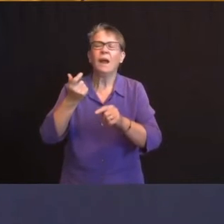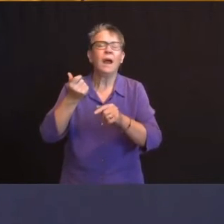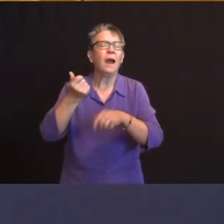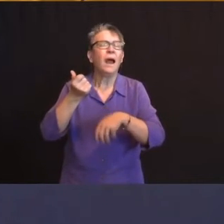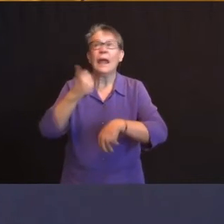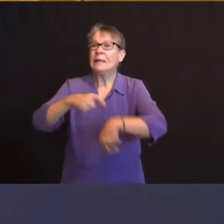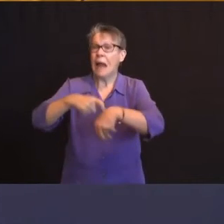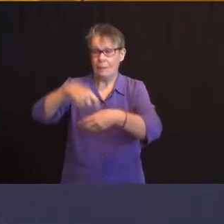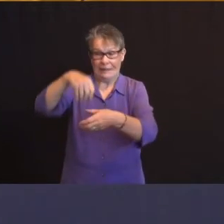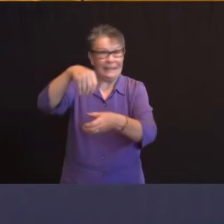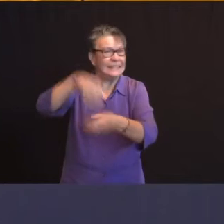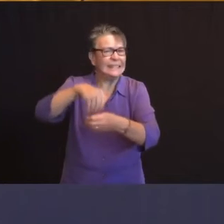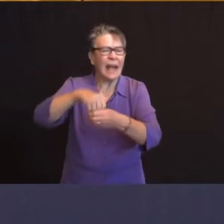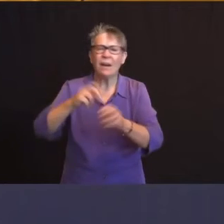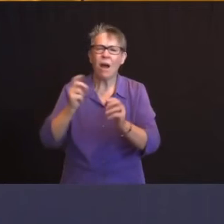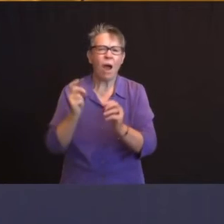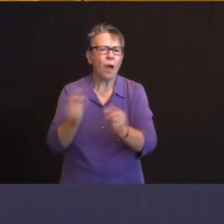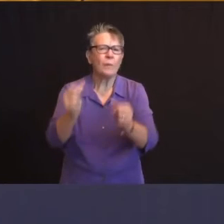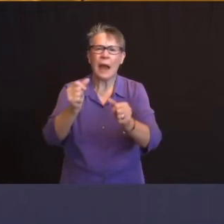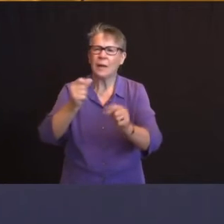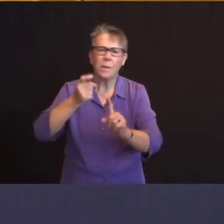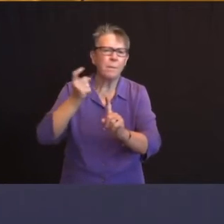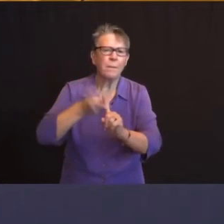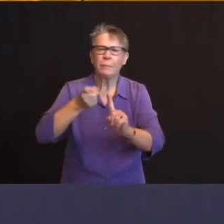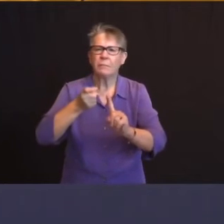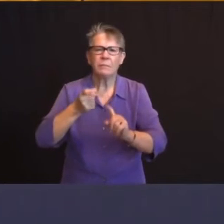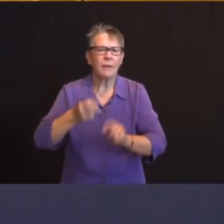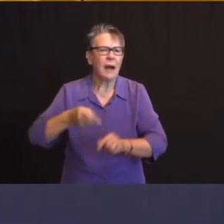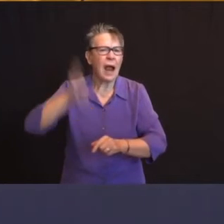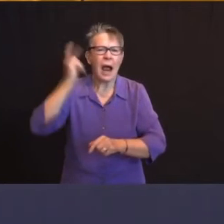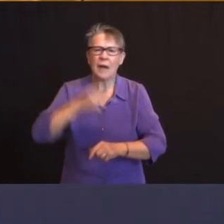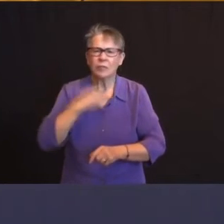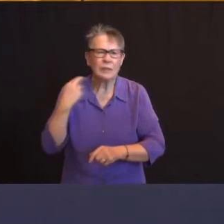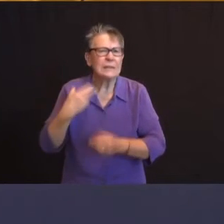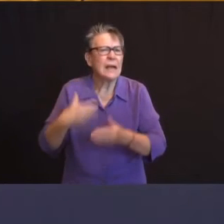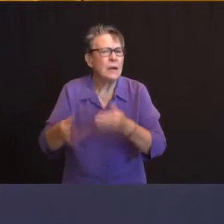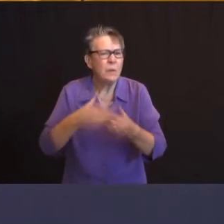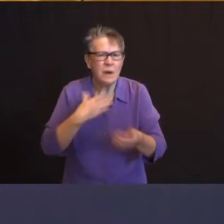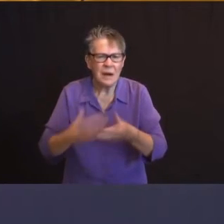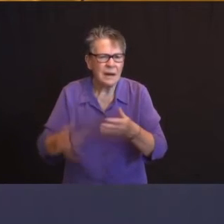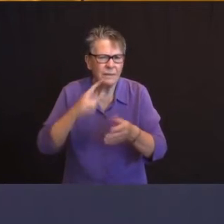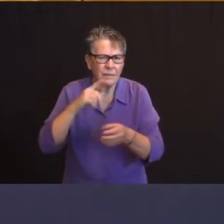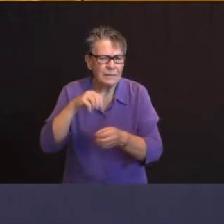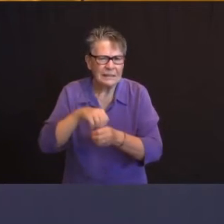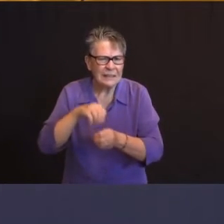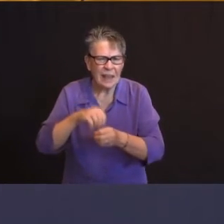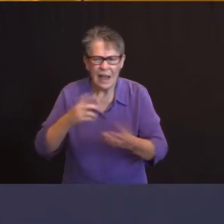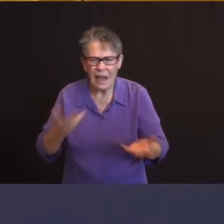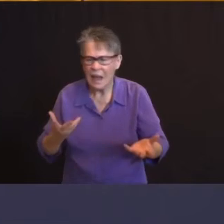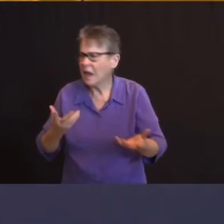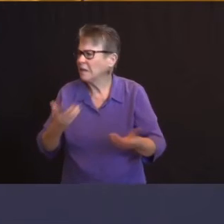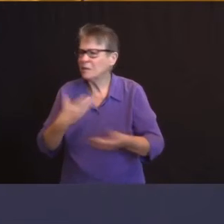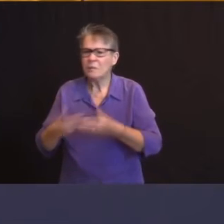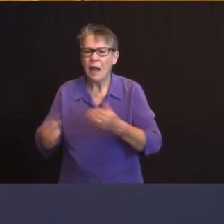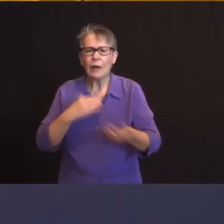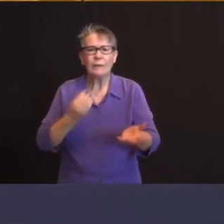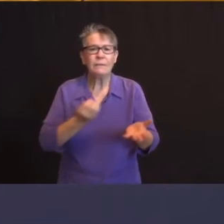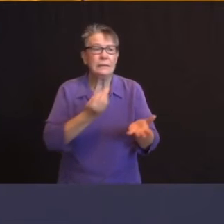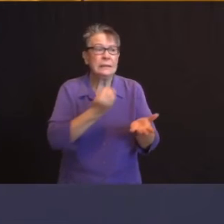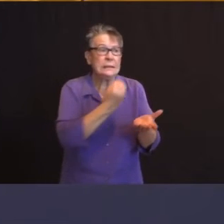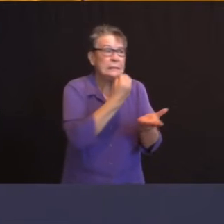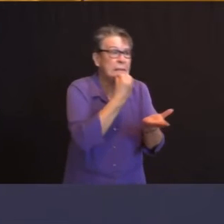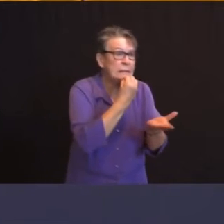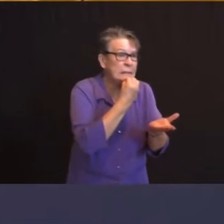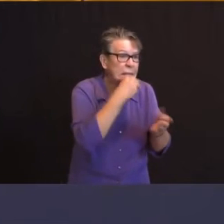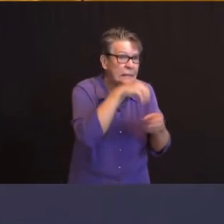be, and increasingly in private settings. But we knew that. So saying you're taking on more